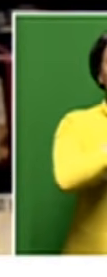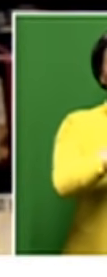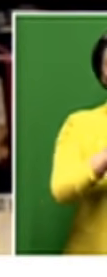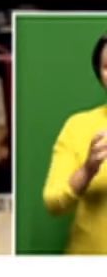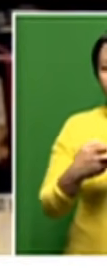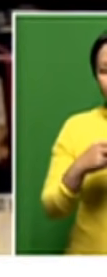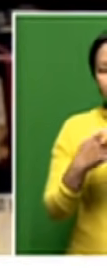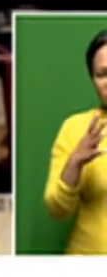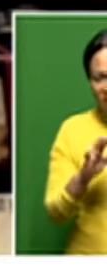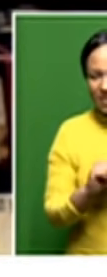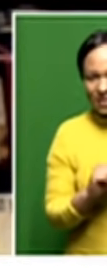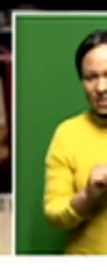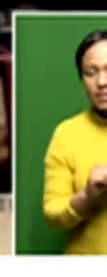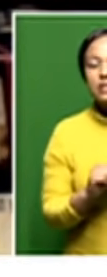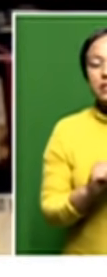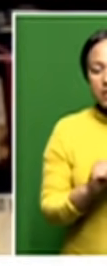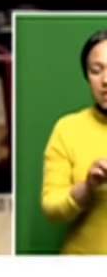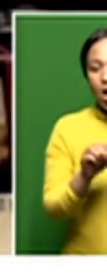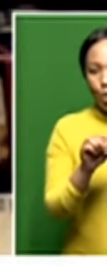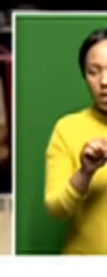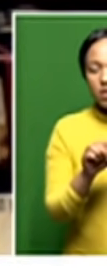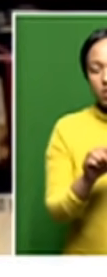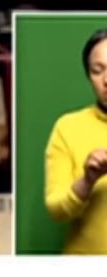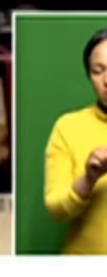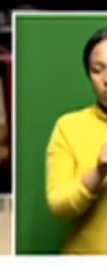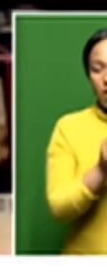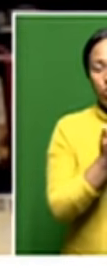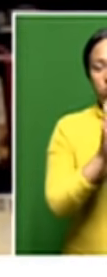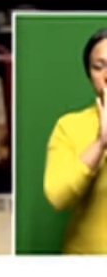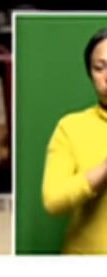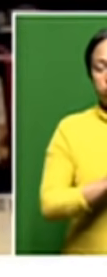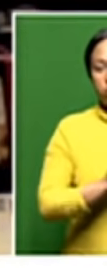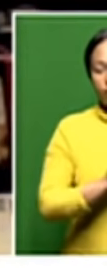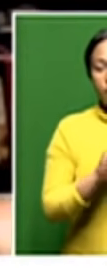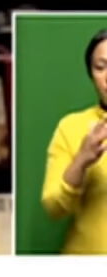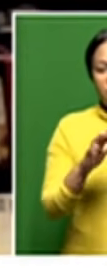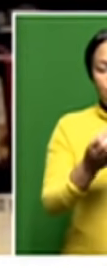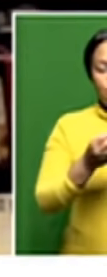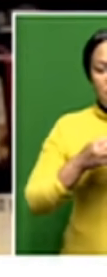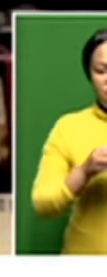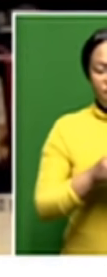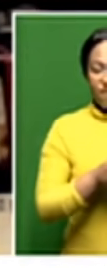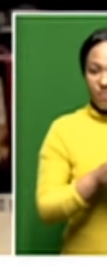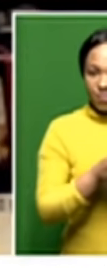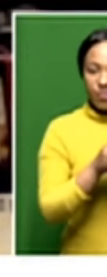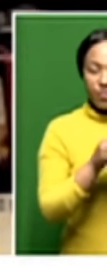and enhance the quality of the manufacturing process. They provide us with cans